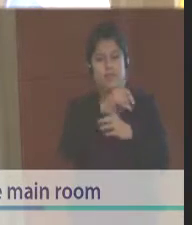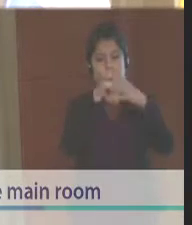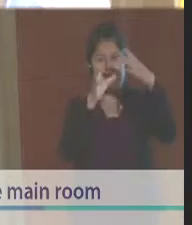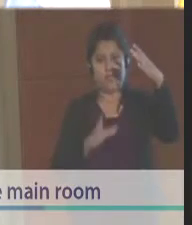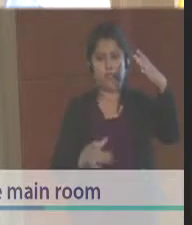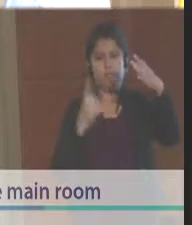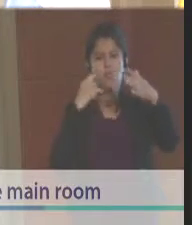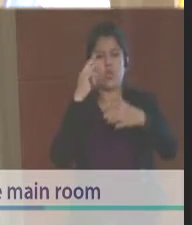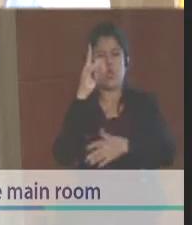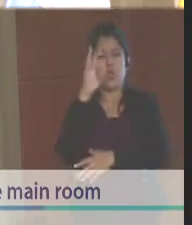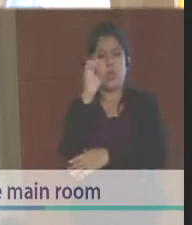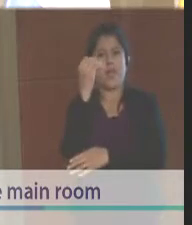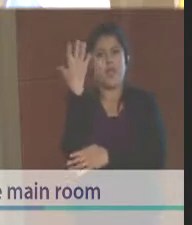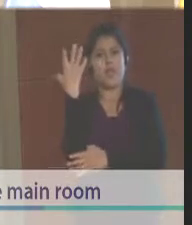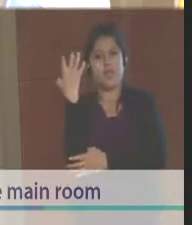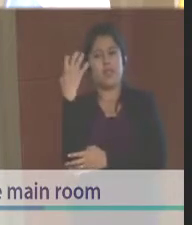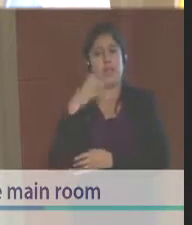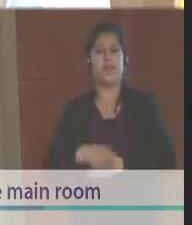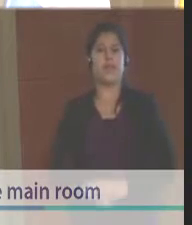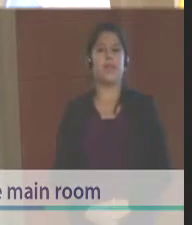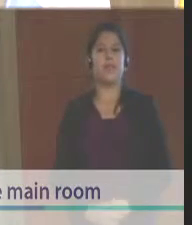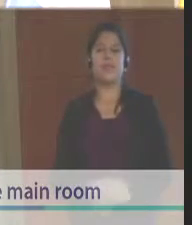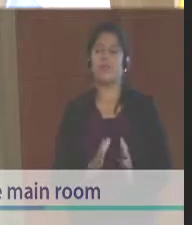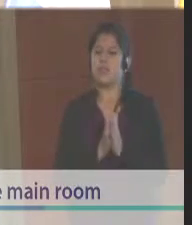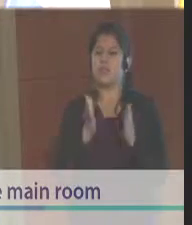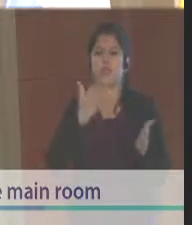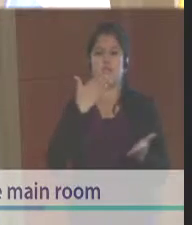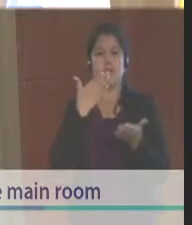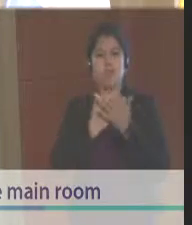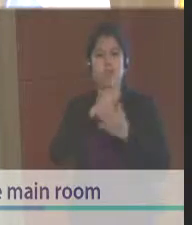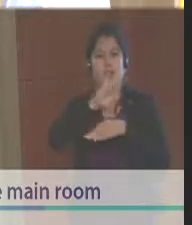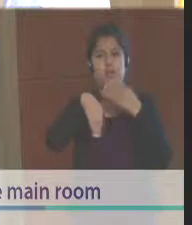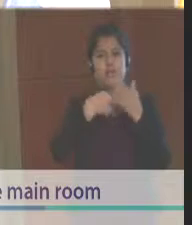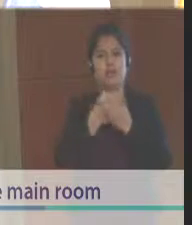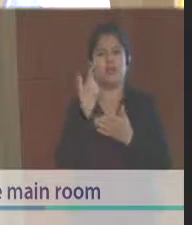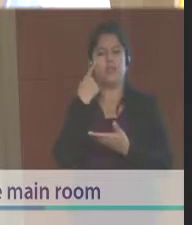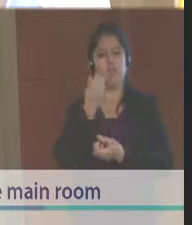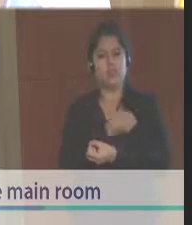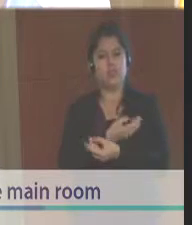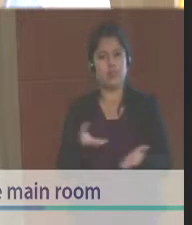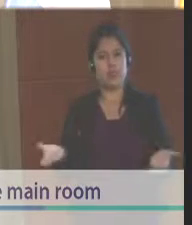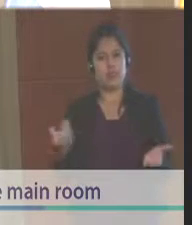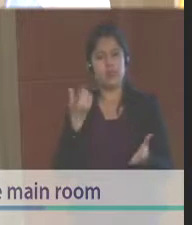propose for the post-2015 framework. I would like